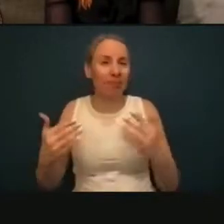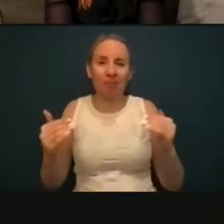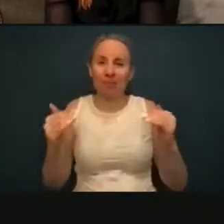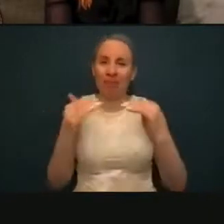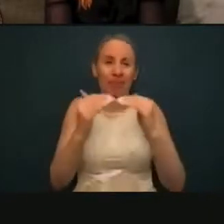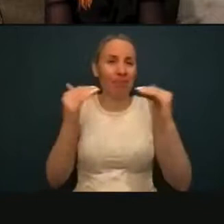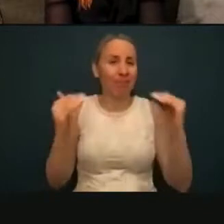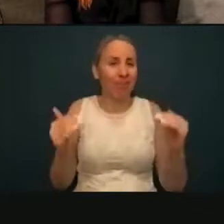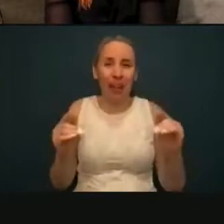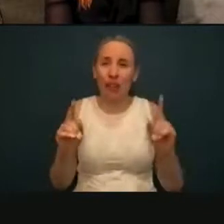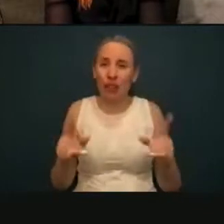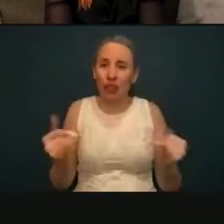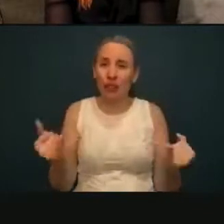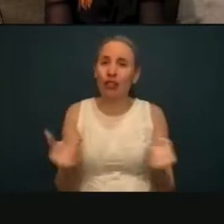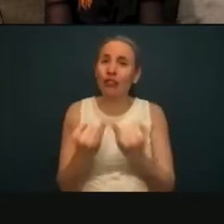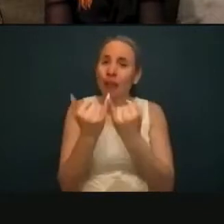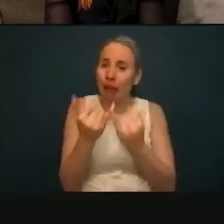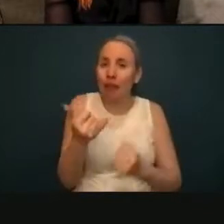because